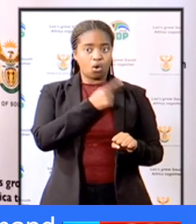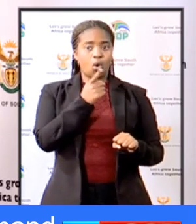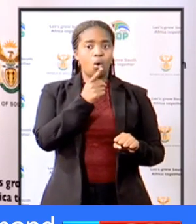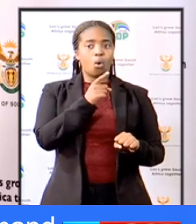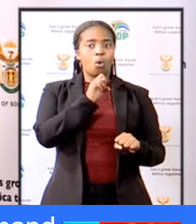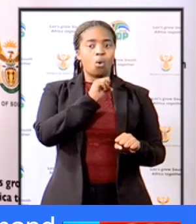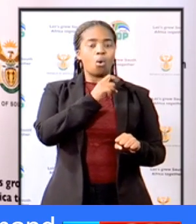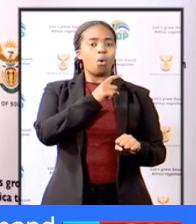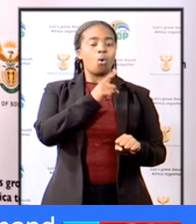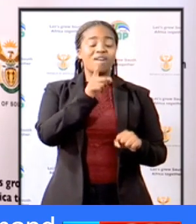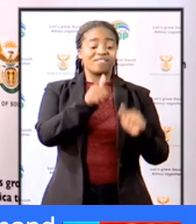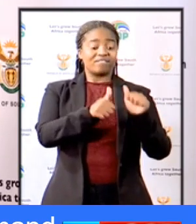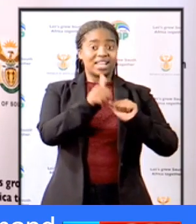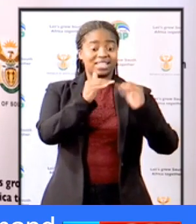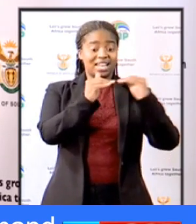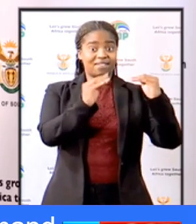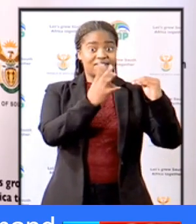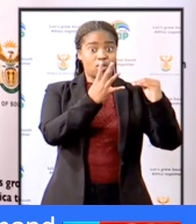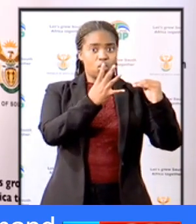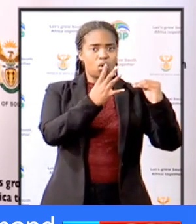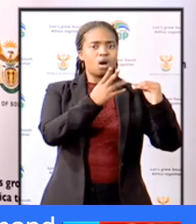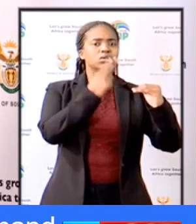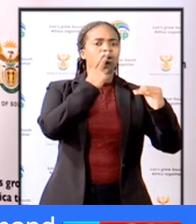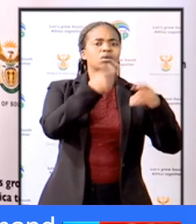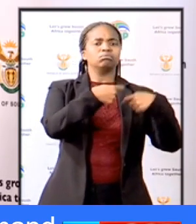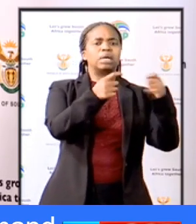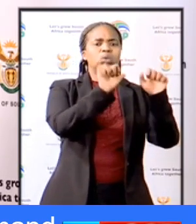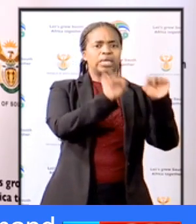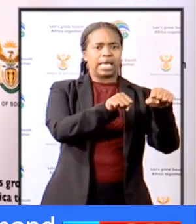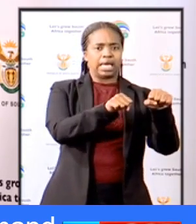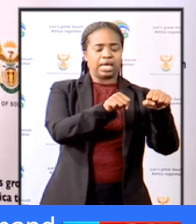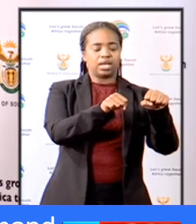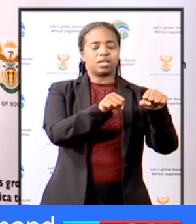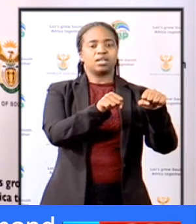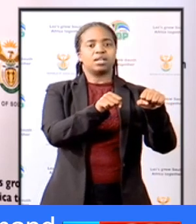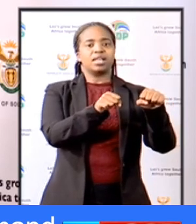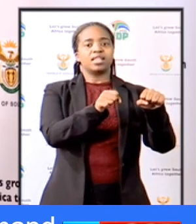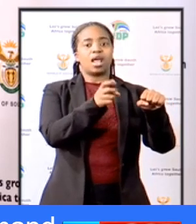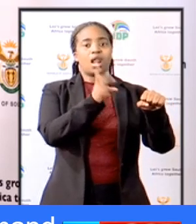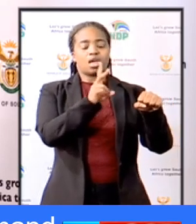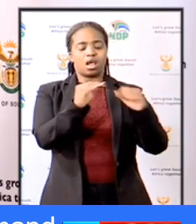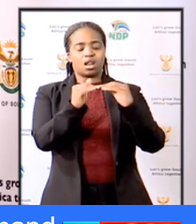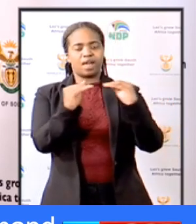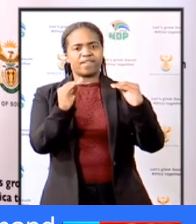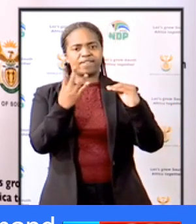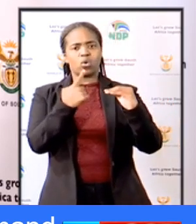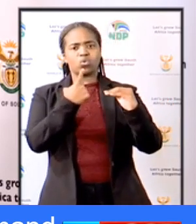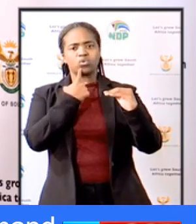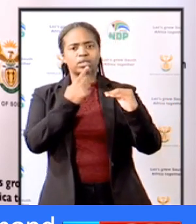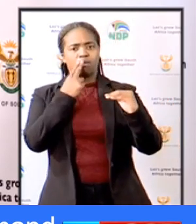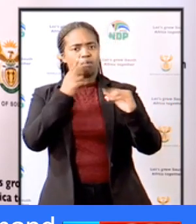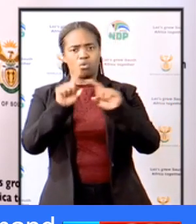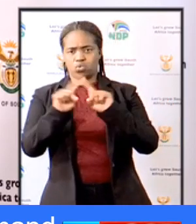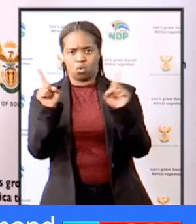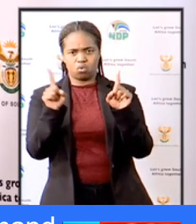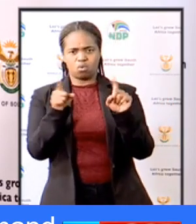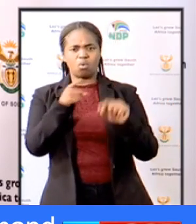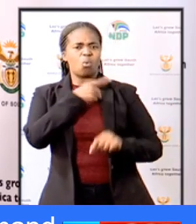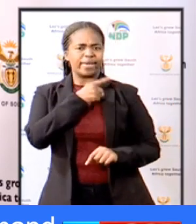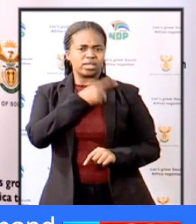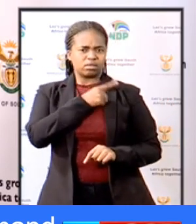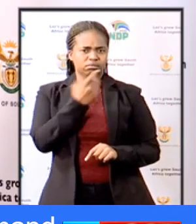Okay. Likewise, what informed the initial decision to reinforce the, or to